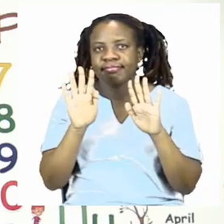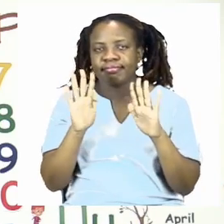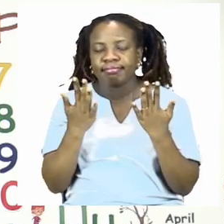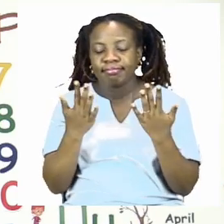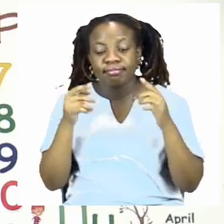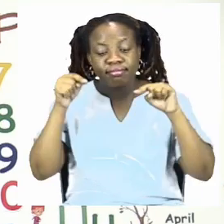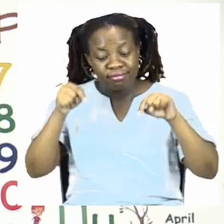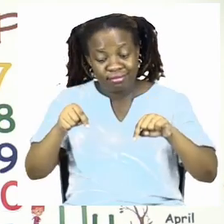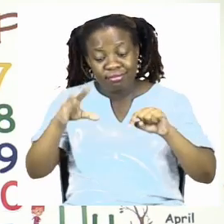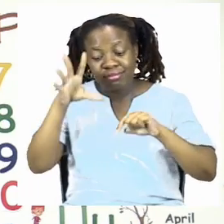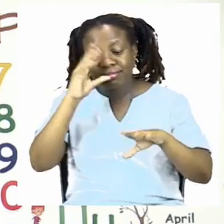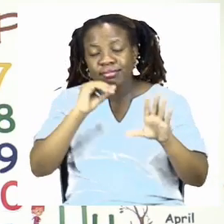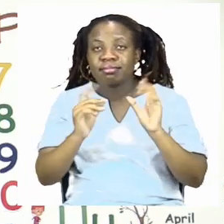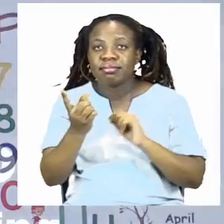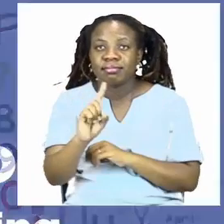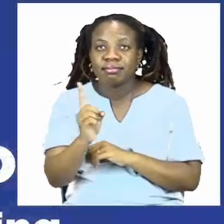is all about.